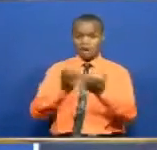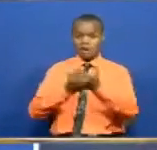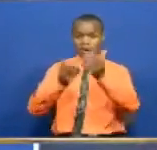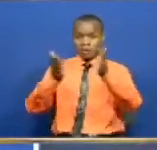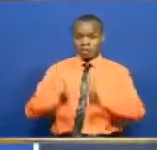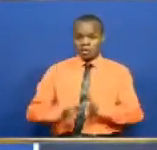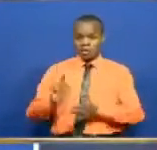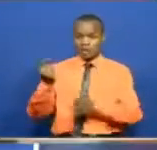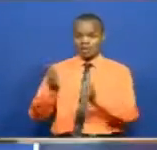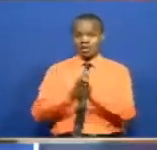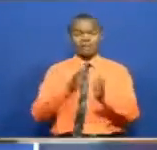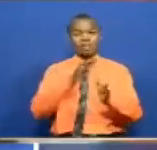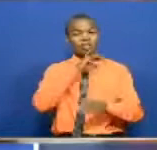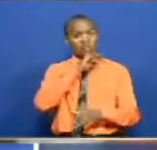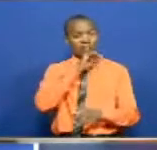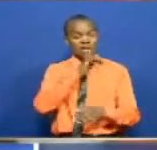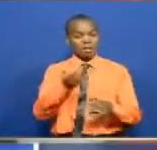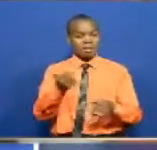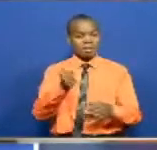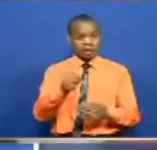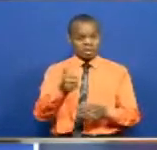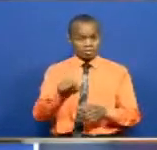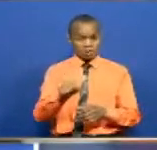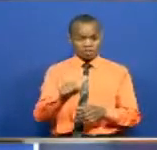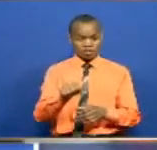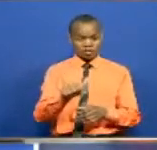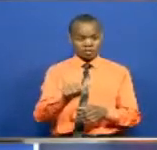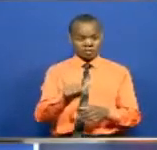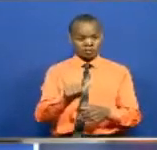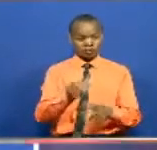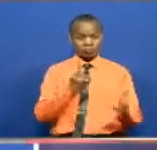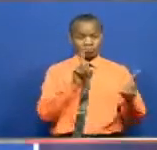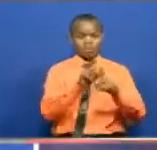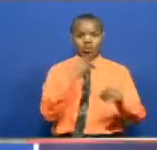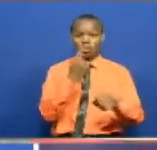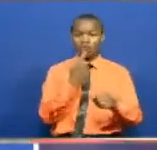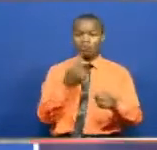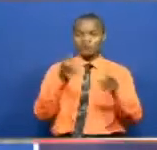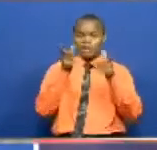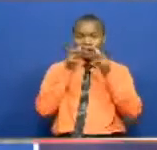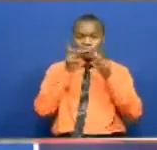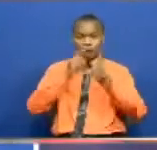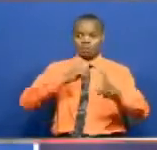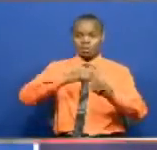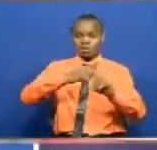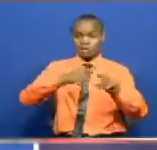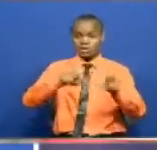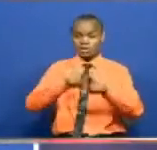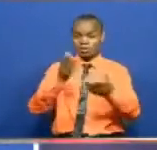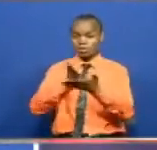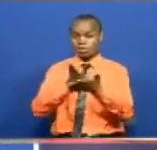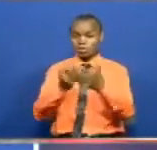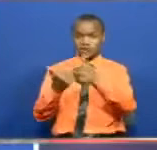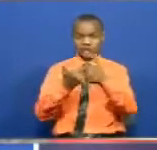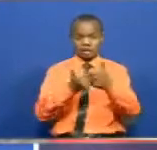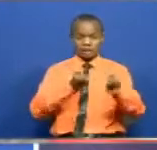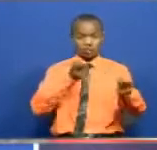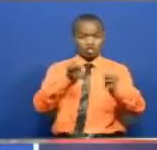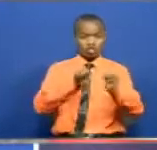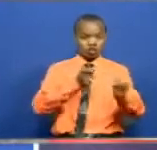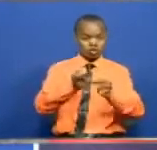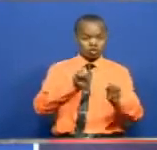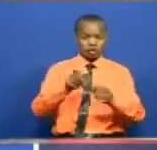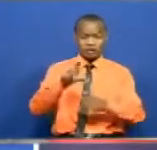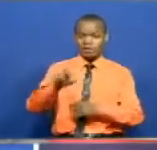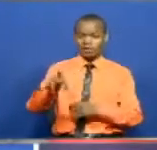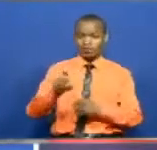Kenya and Uganda are yet to disclose to their spouses their HIV positive status, posing a challenge in the control of the virus.